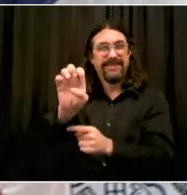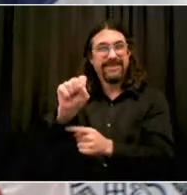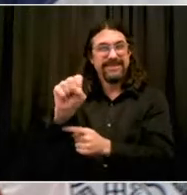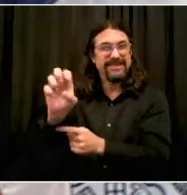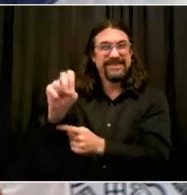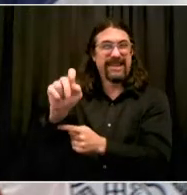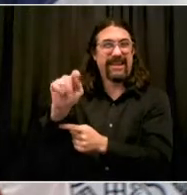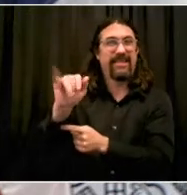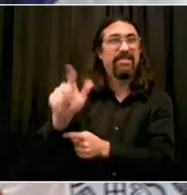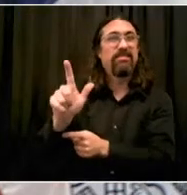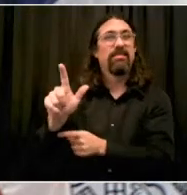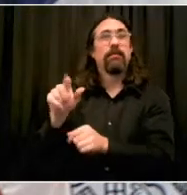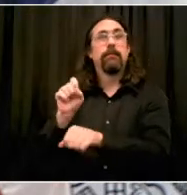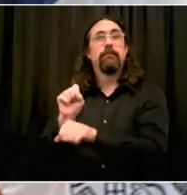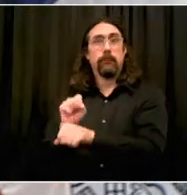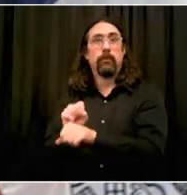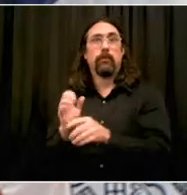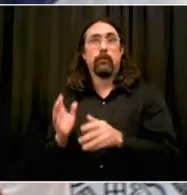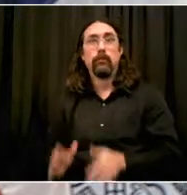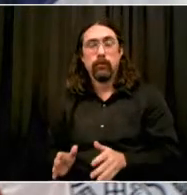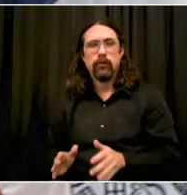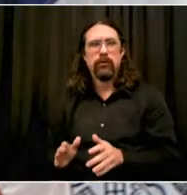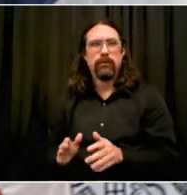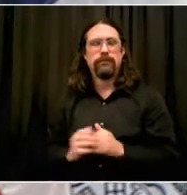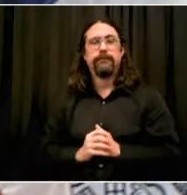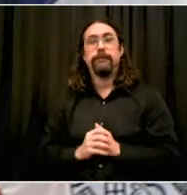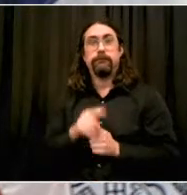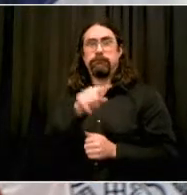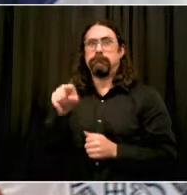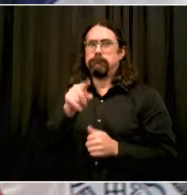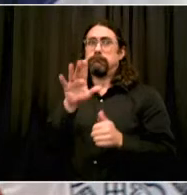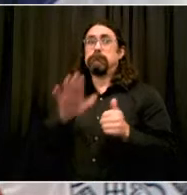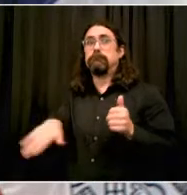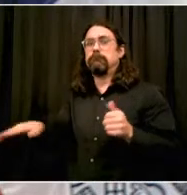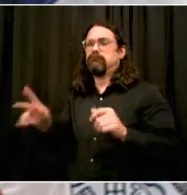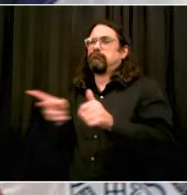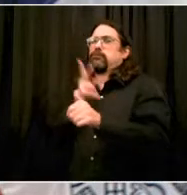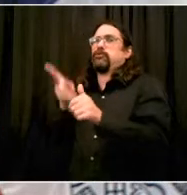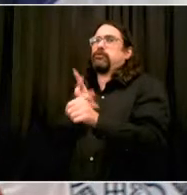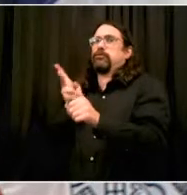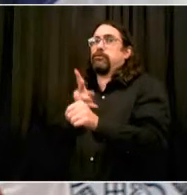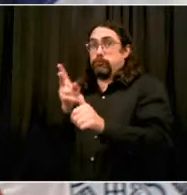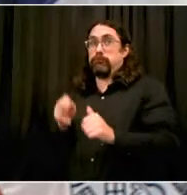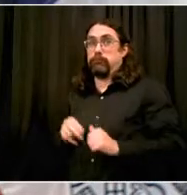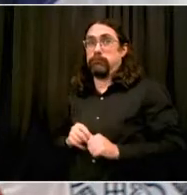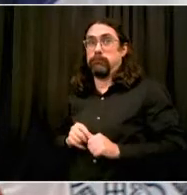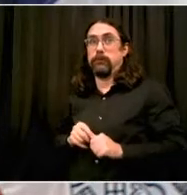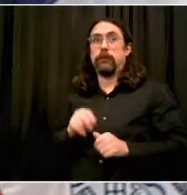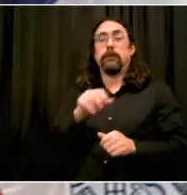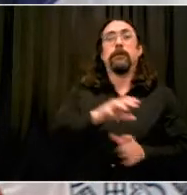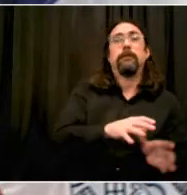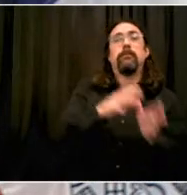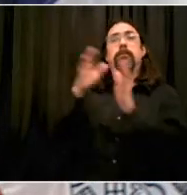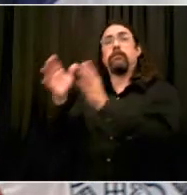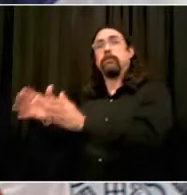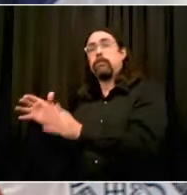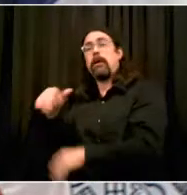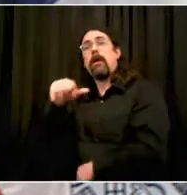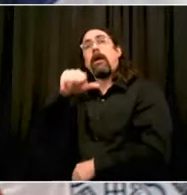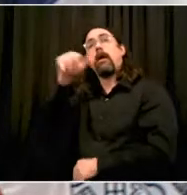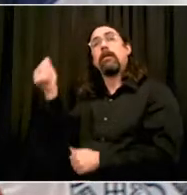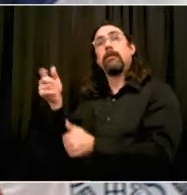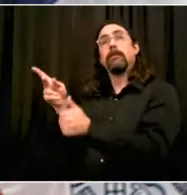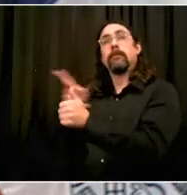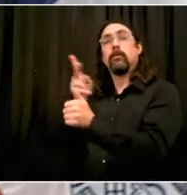have particular challenges. So we're going to make those seats available. We have seen